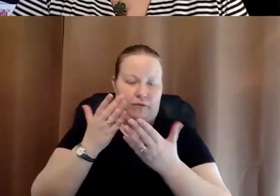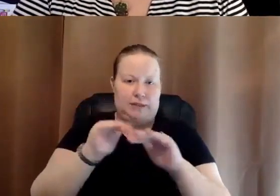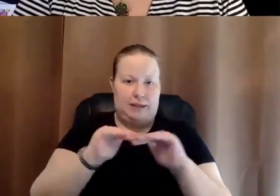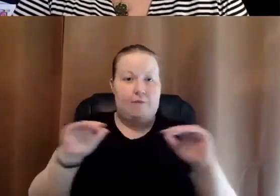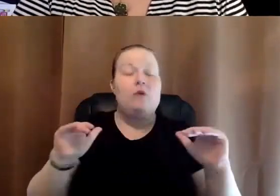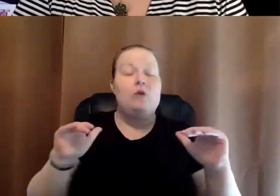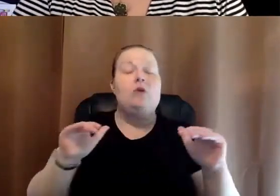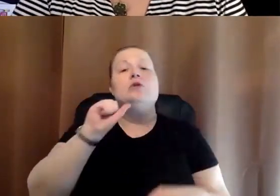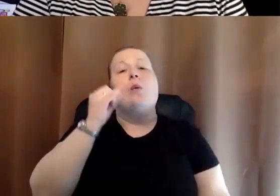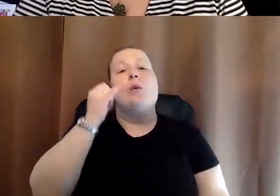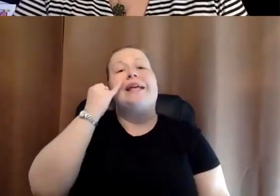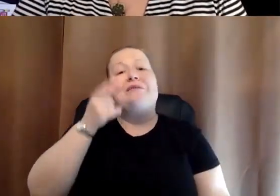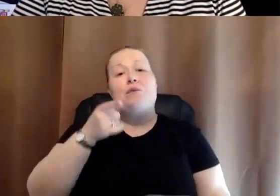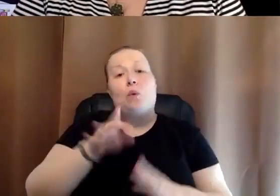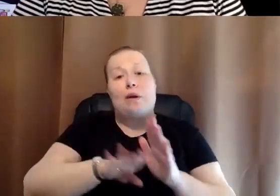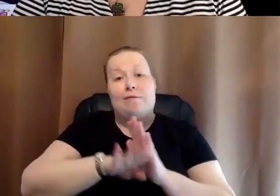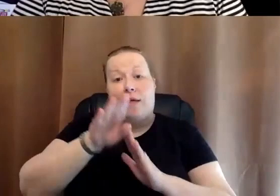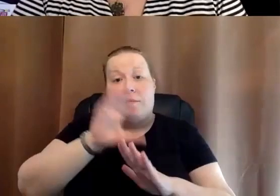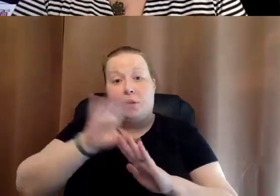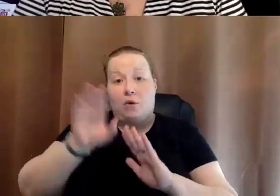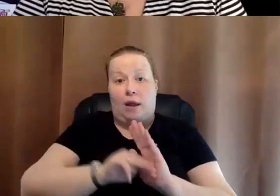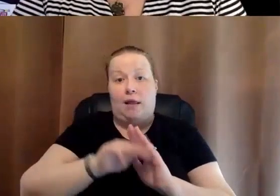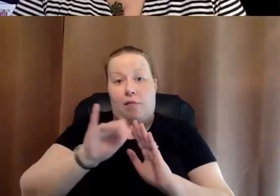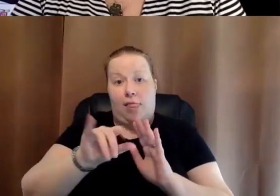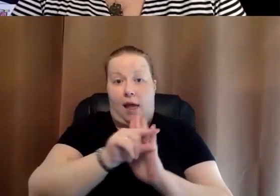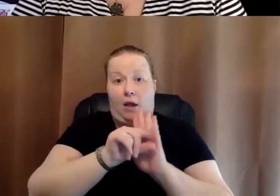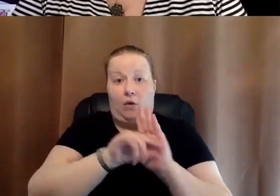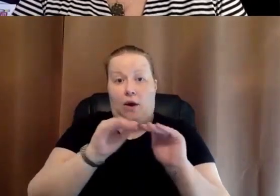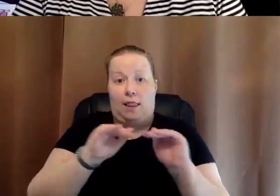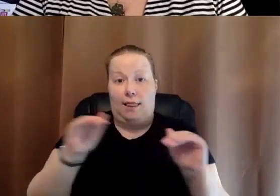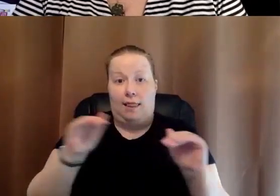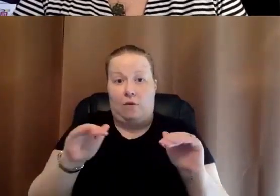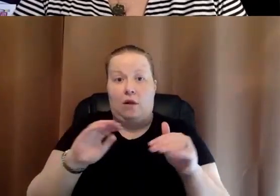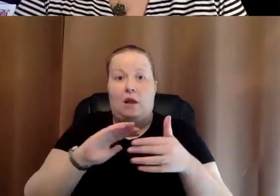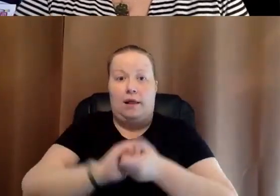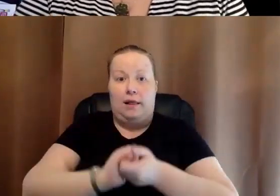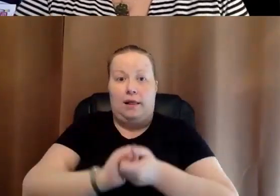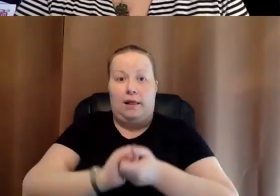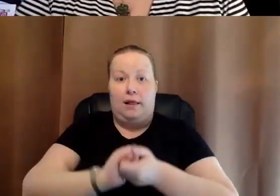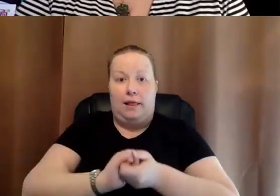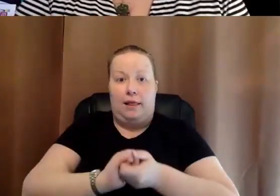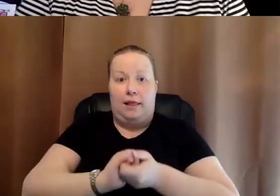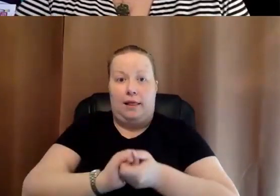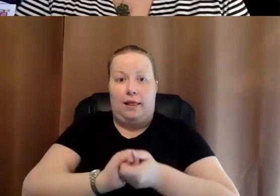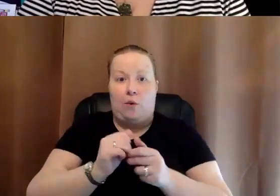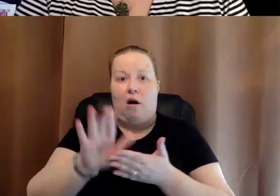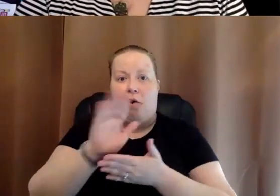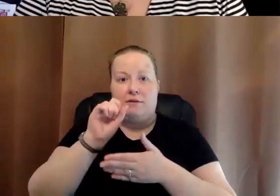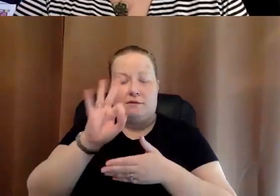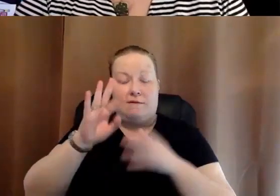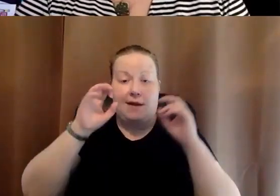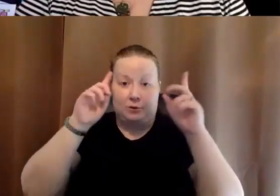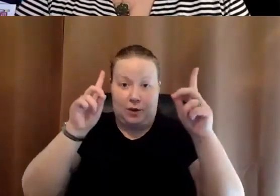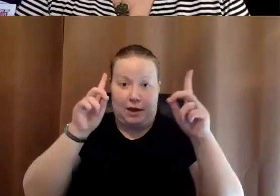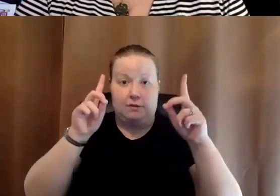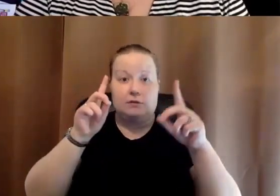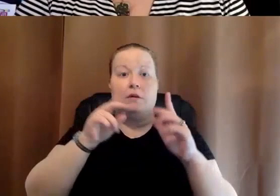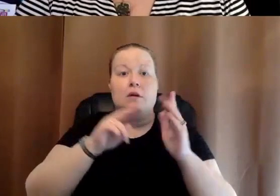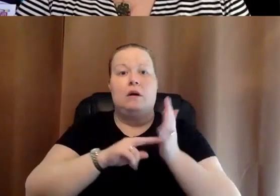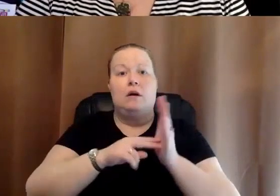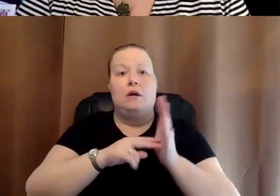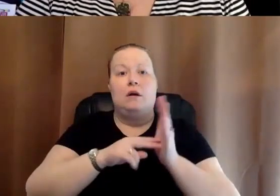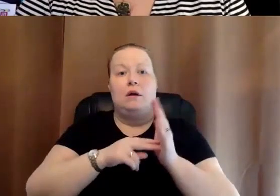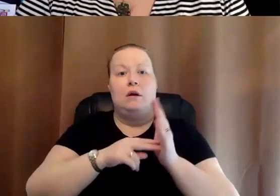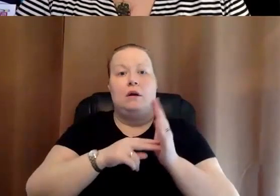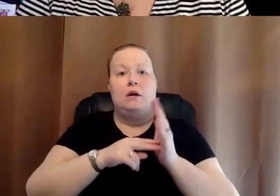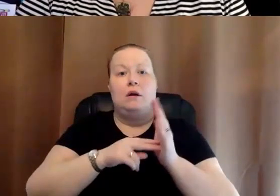you're developing curriculum at the grade level, collaborate with the colleges of education to start to bring that in at